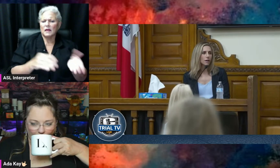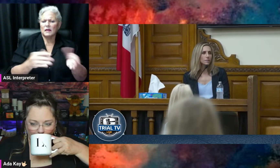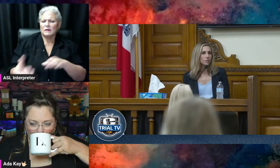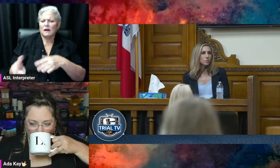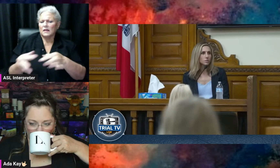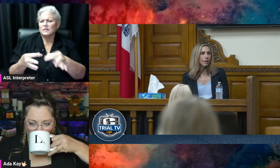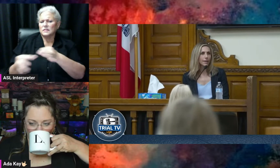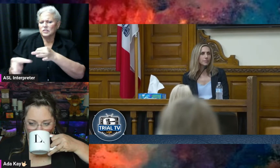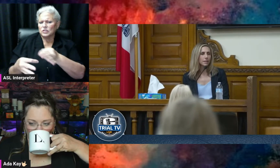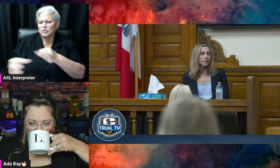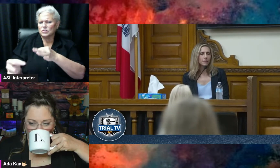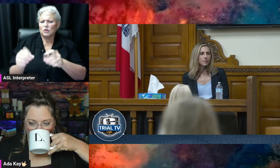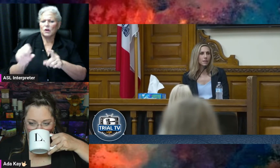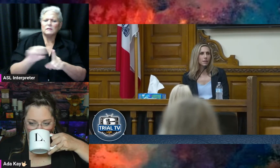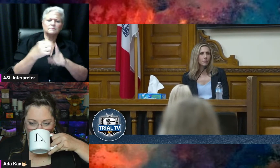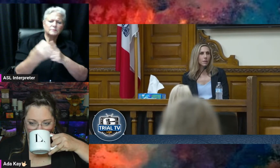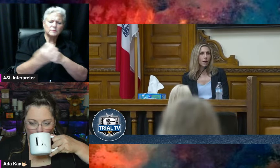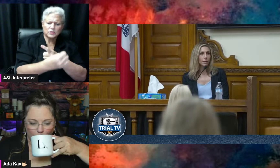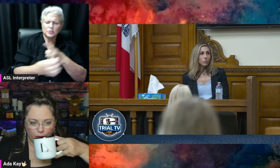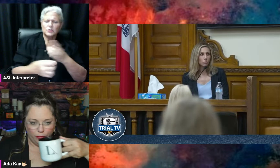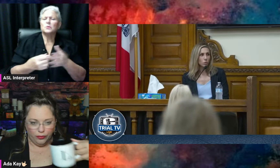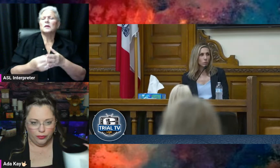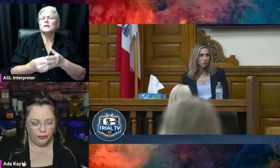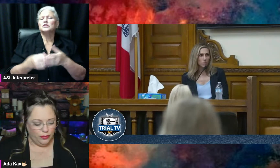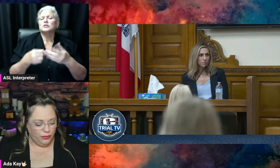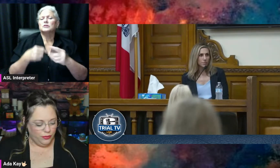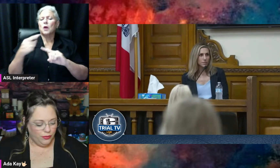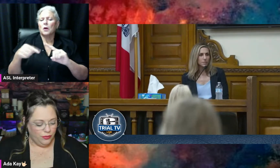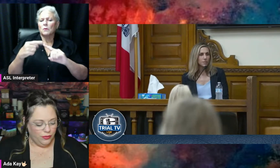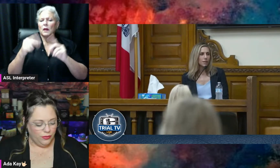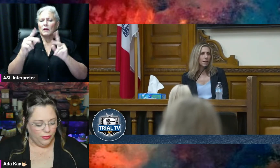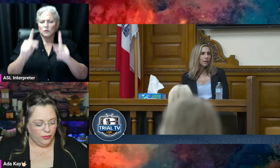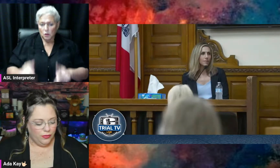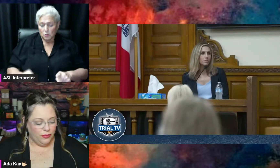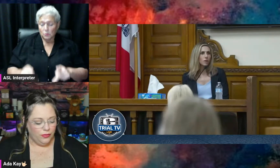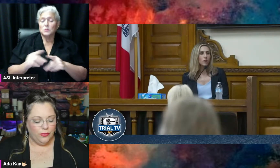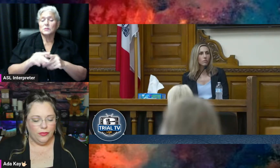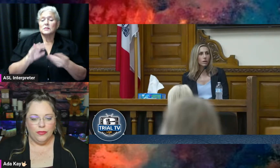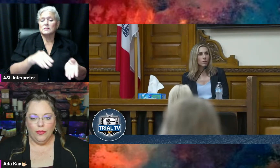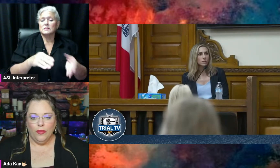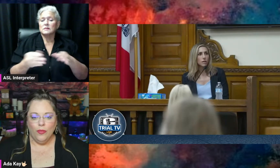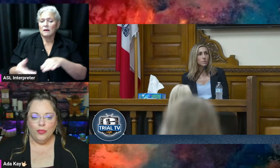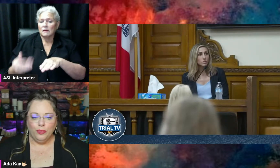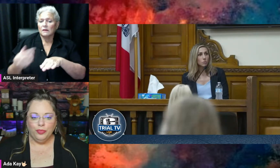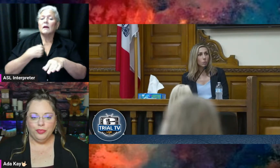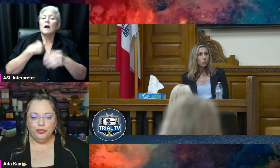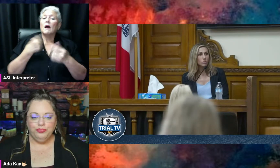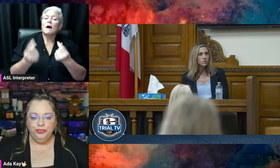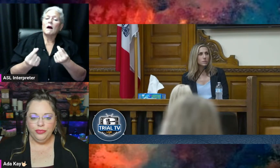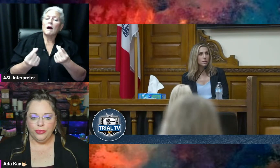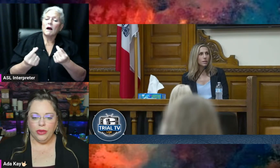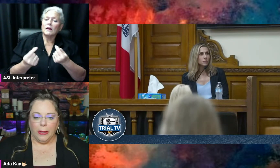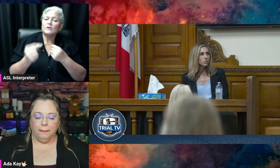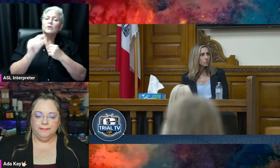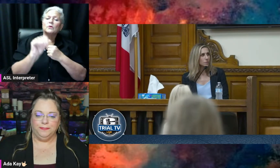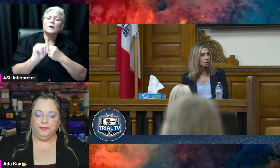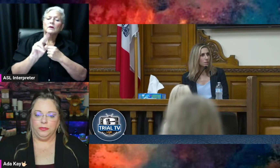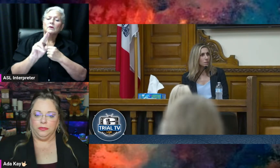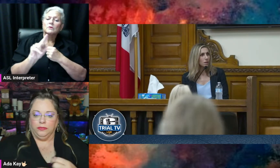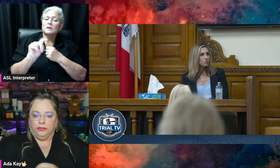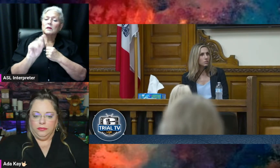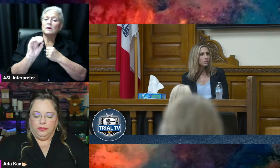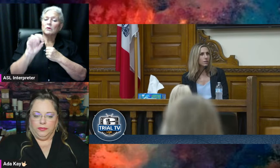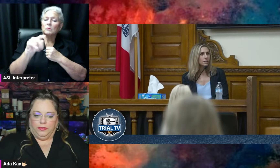surrounding someone's passing. I perform autopsies, I then write autopsy reports, I